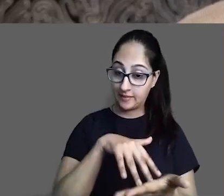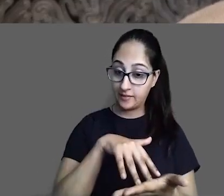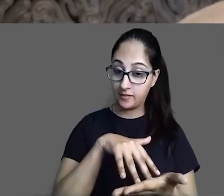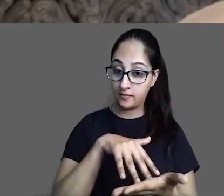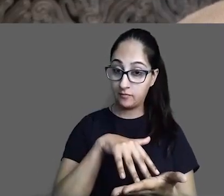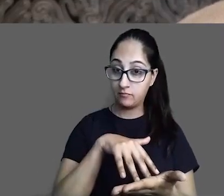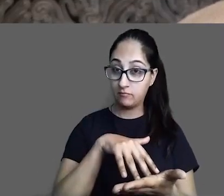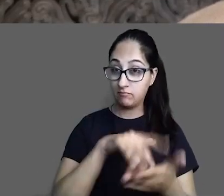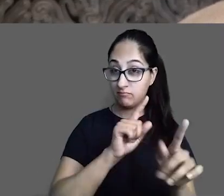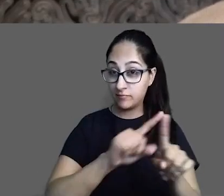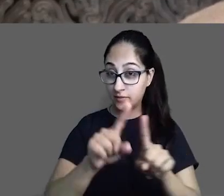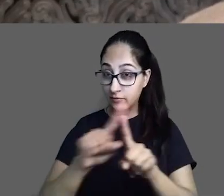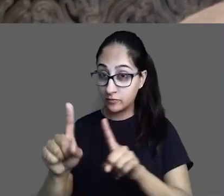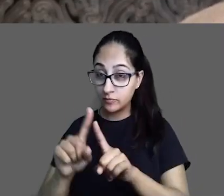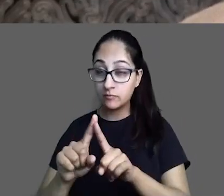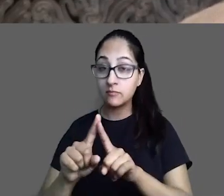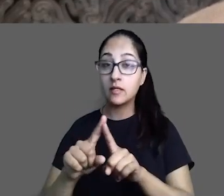studied